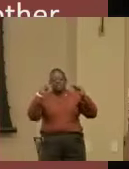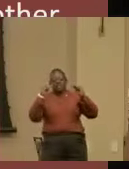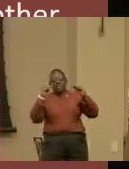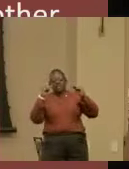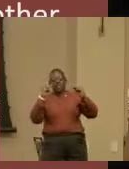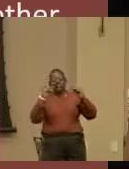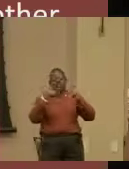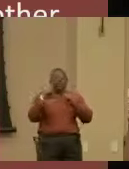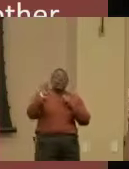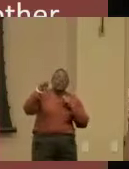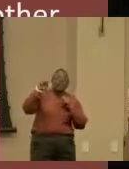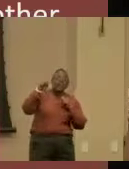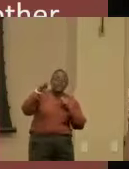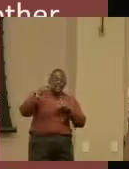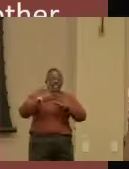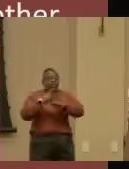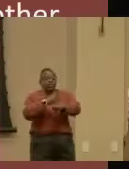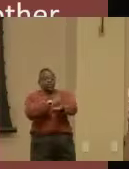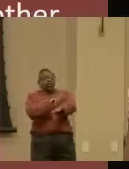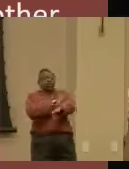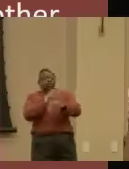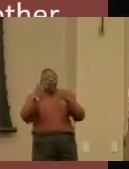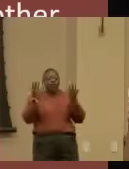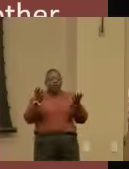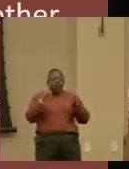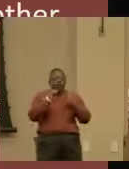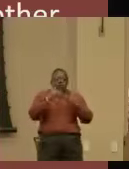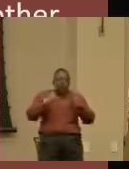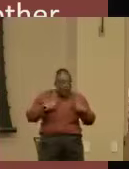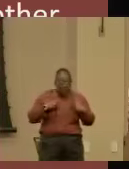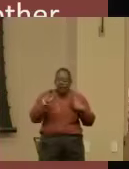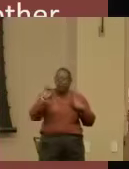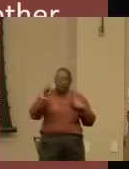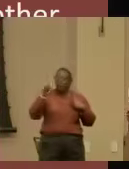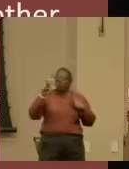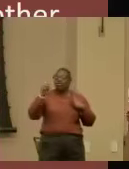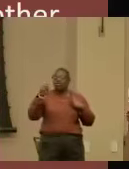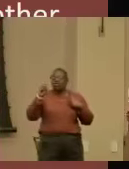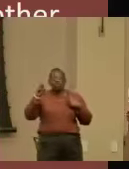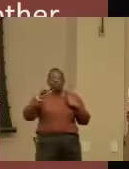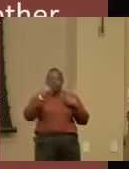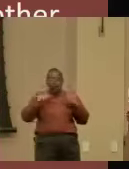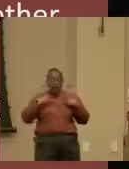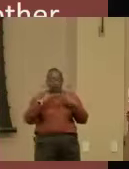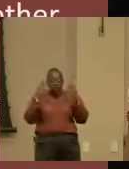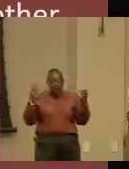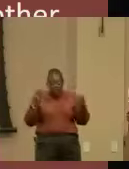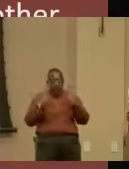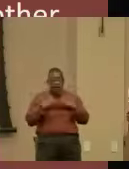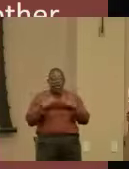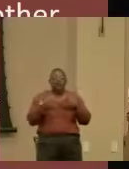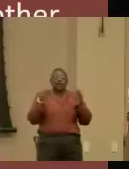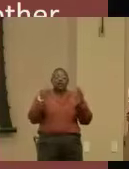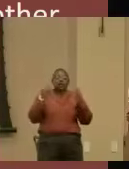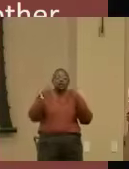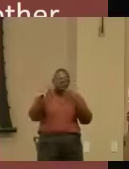or two said, oh yeah, it should improve after menopause. You don't have as much estrogen. This was, the more I